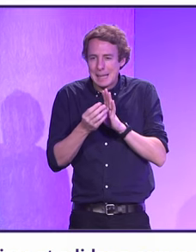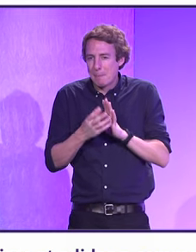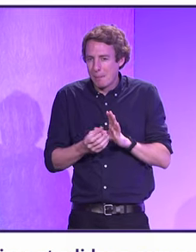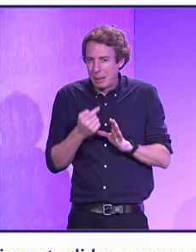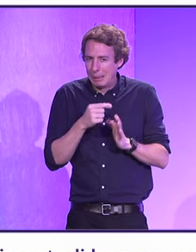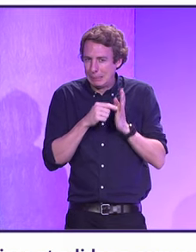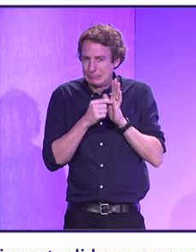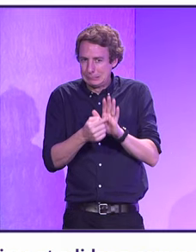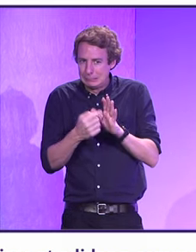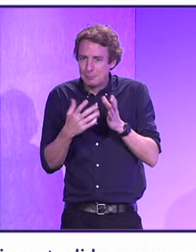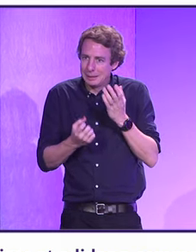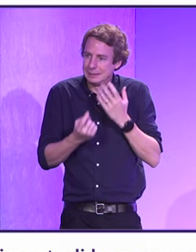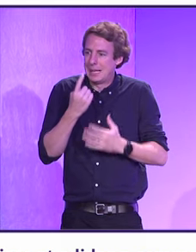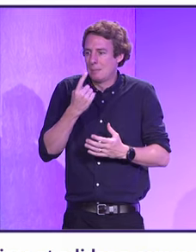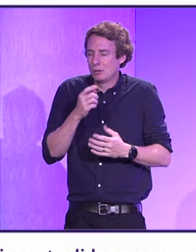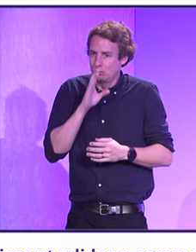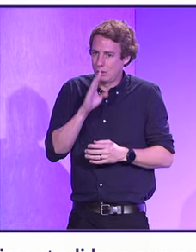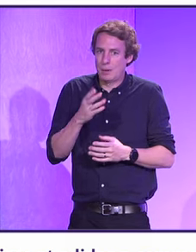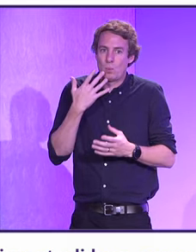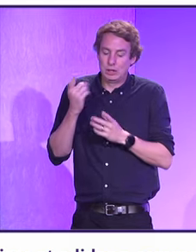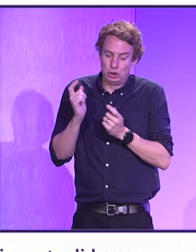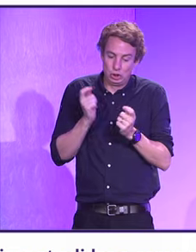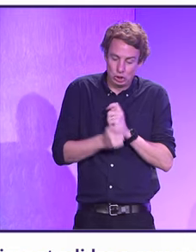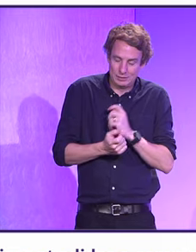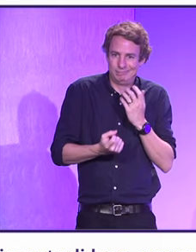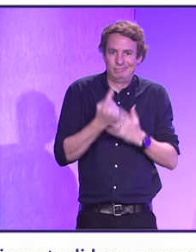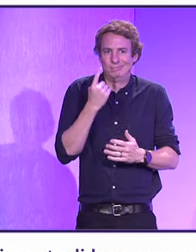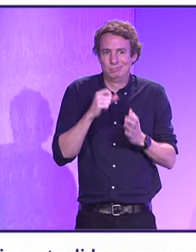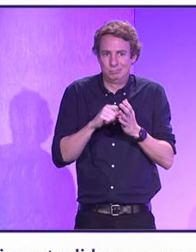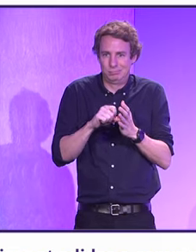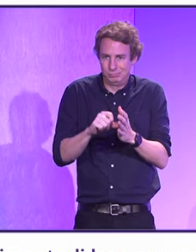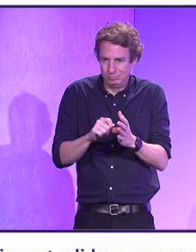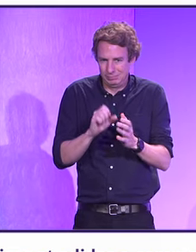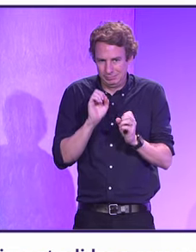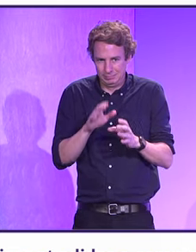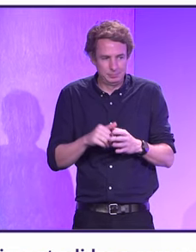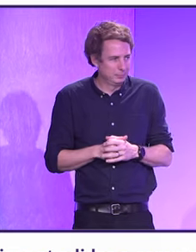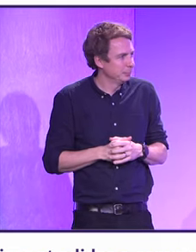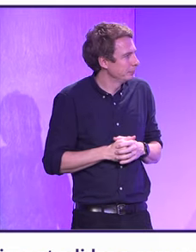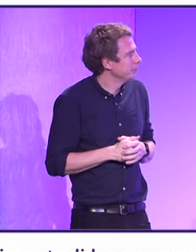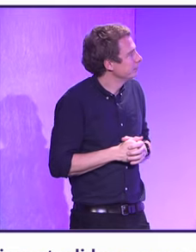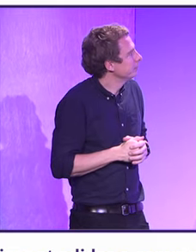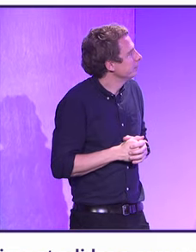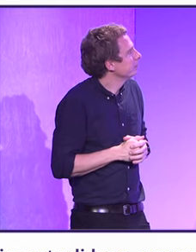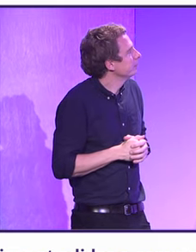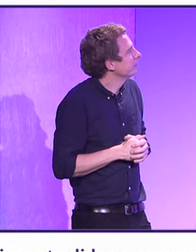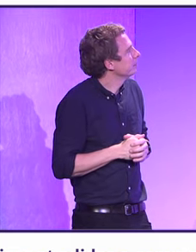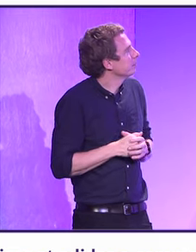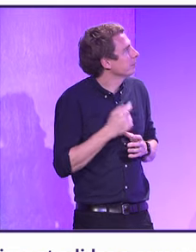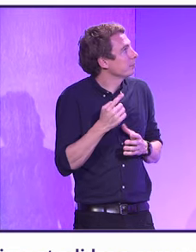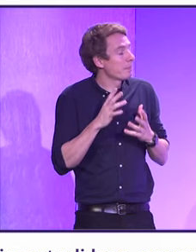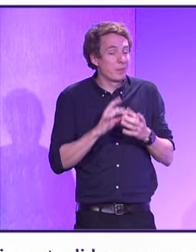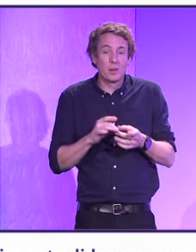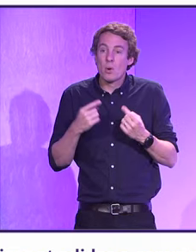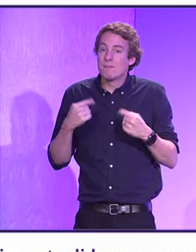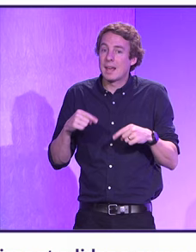or the incidents that we encountered immediately once we shifted to the microservices. So without any delay, the first one, availability of service